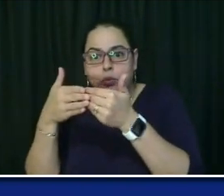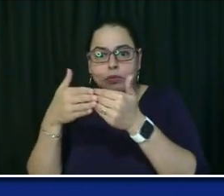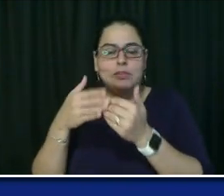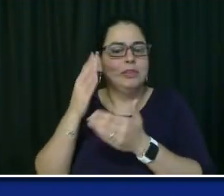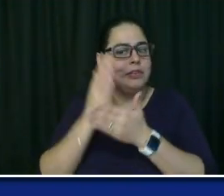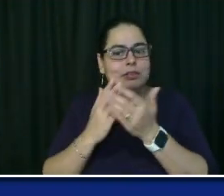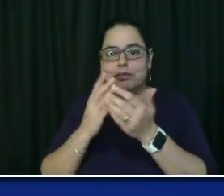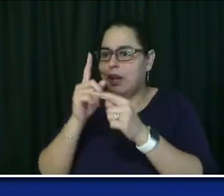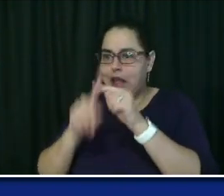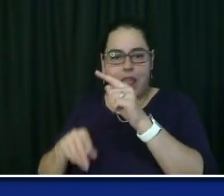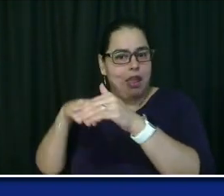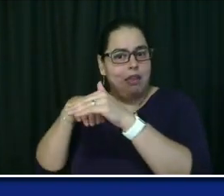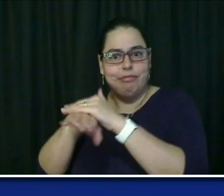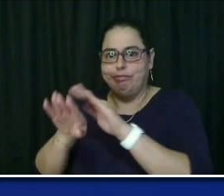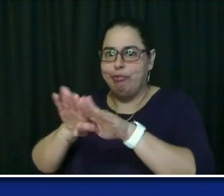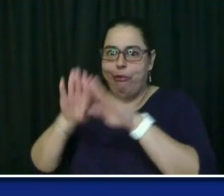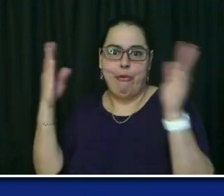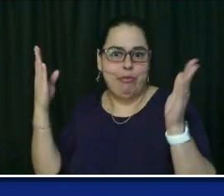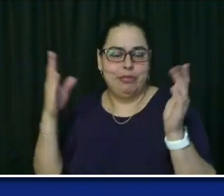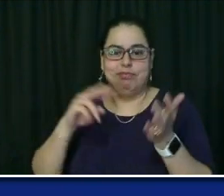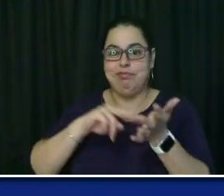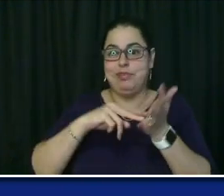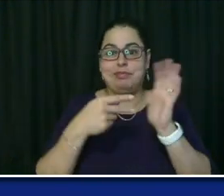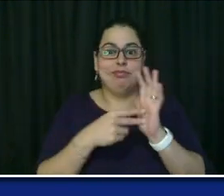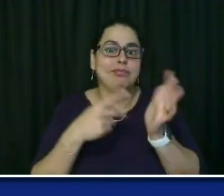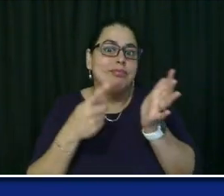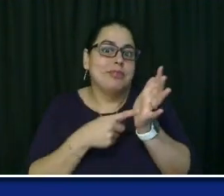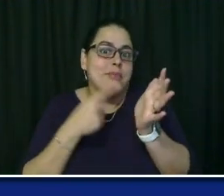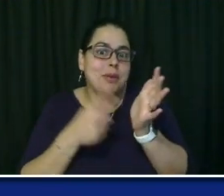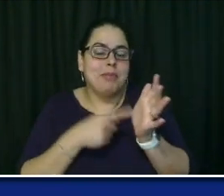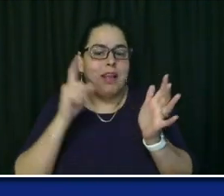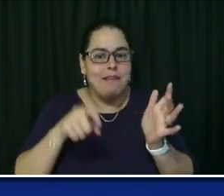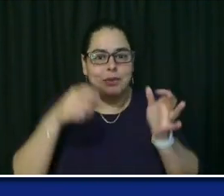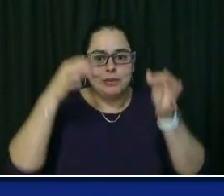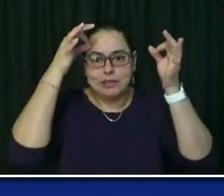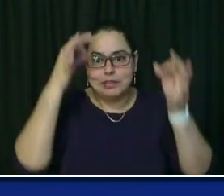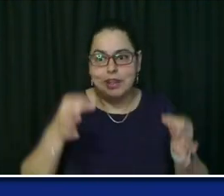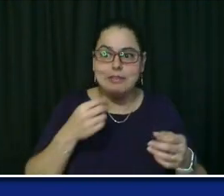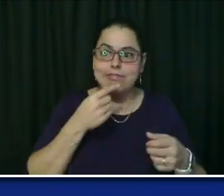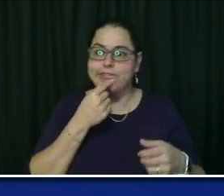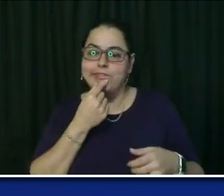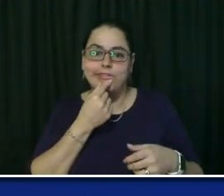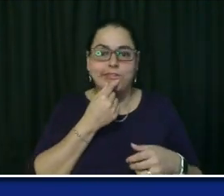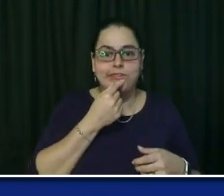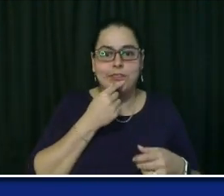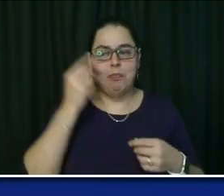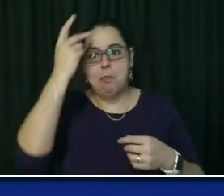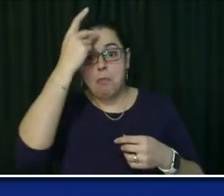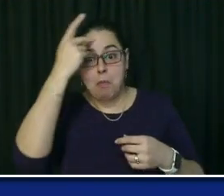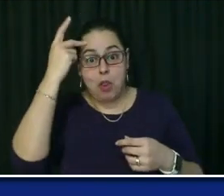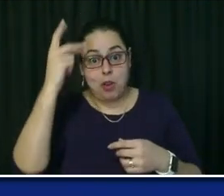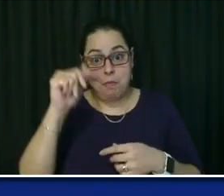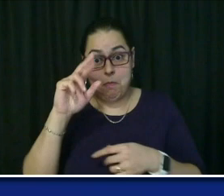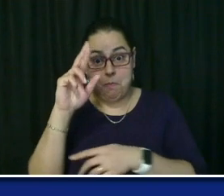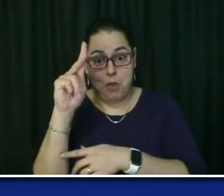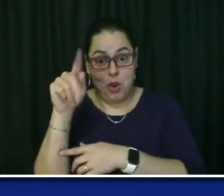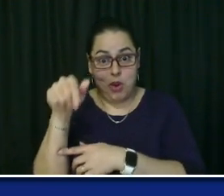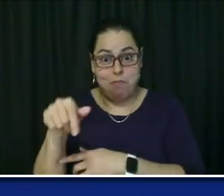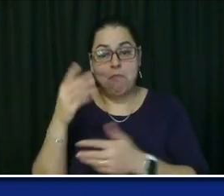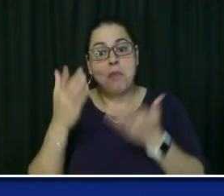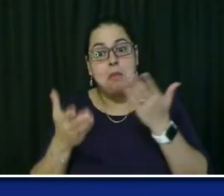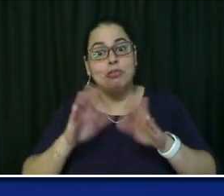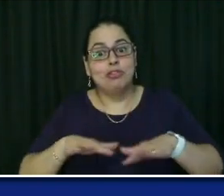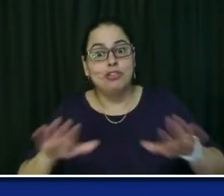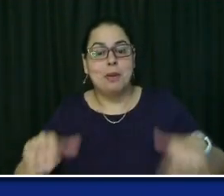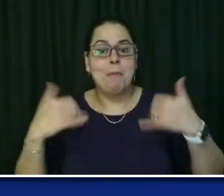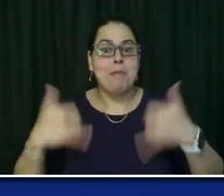might determine that a particular park with children that would play in a playground, if the infection spike came in